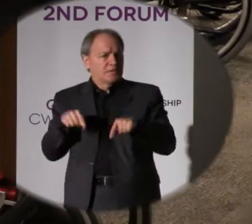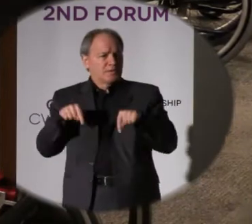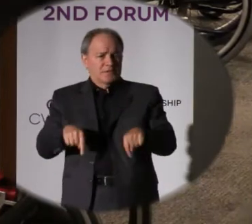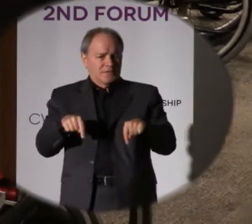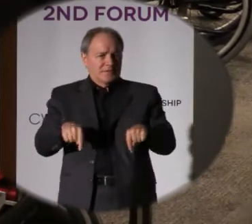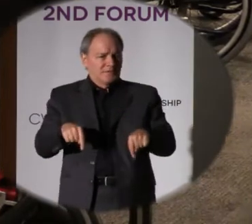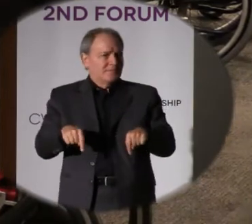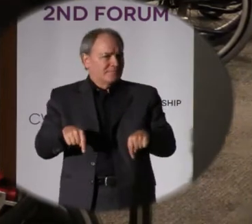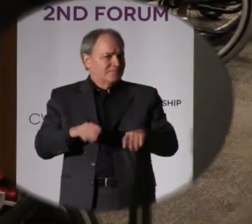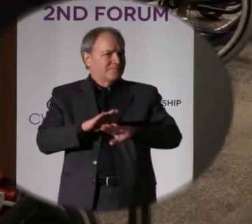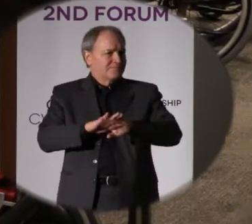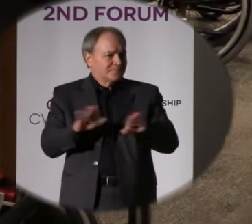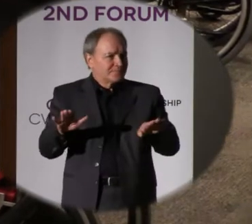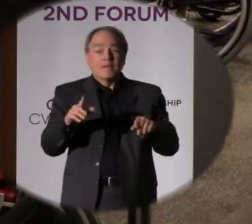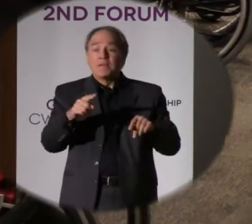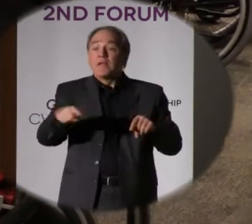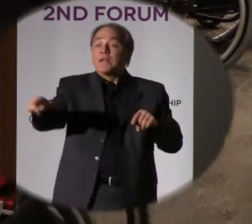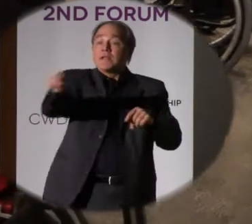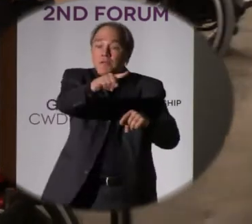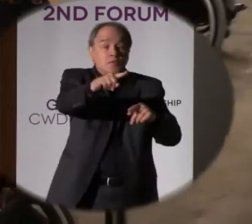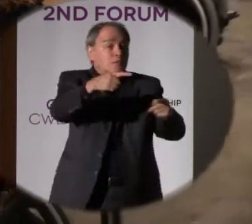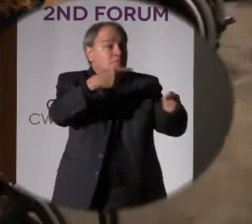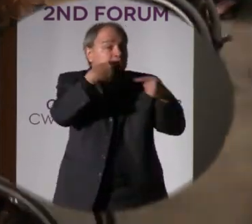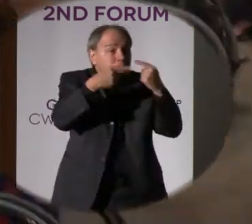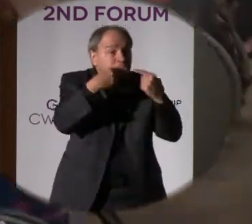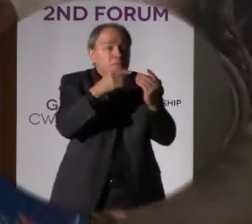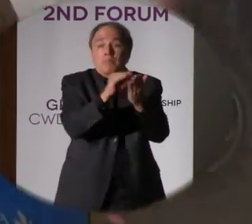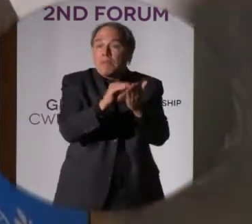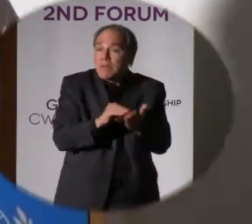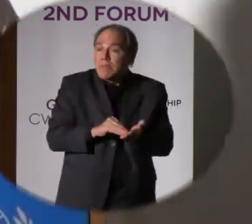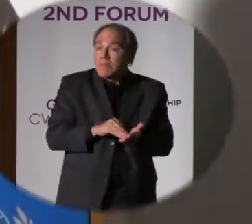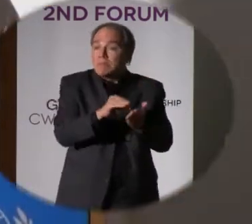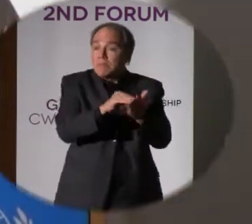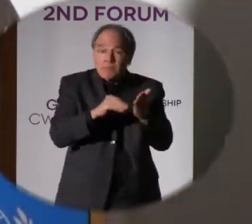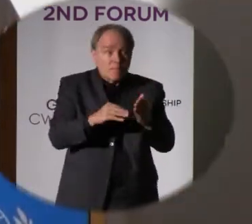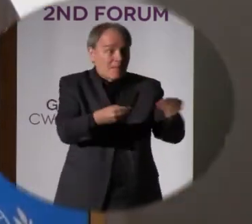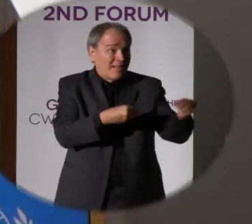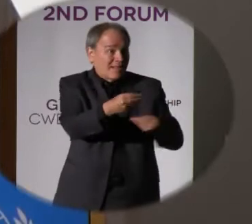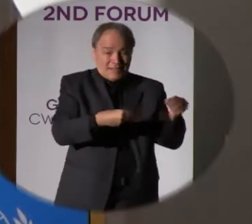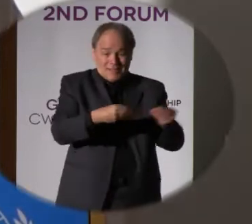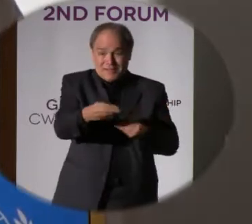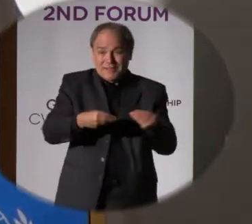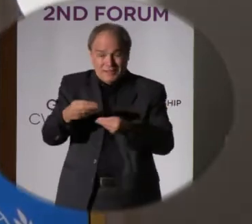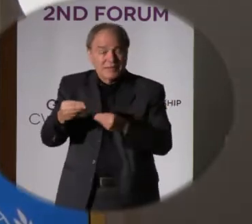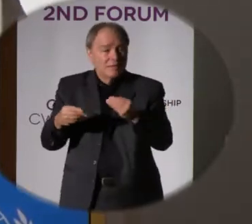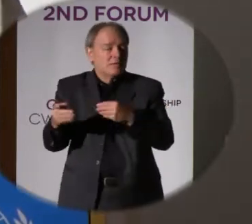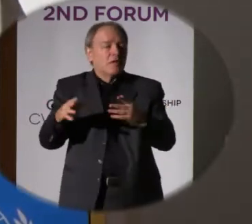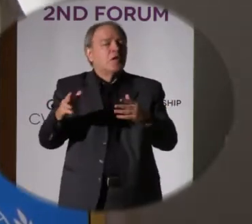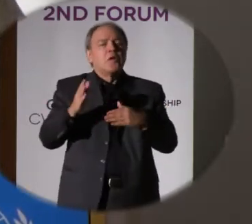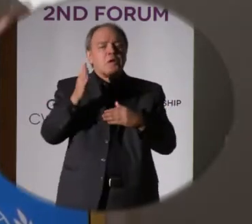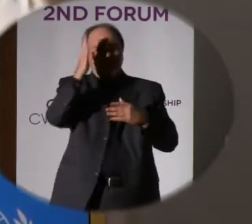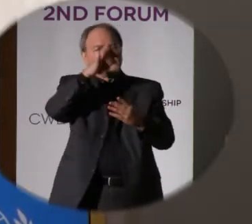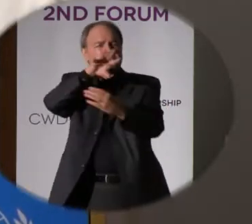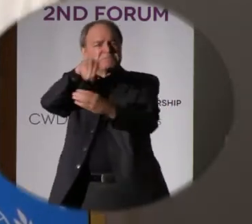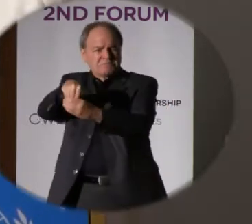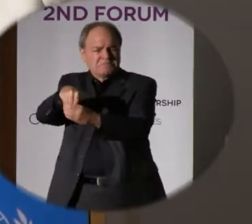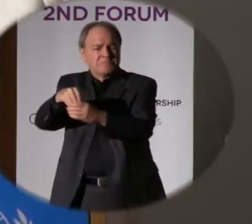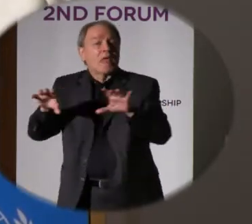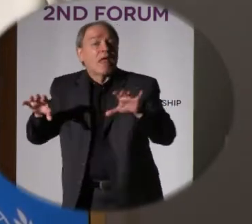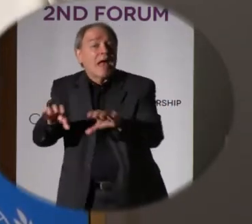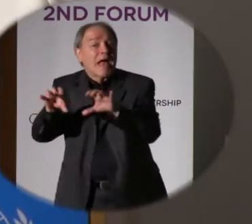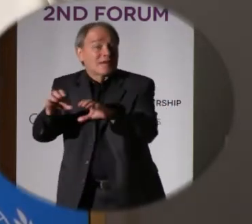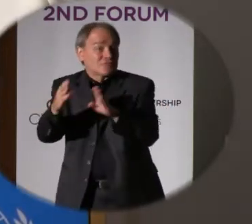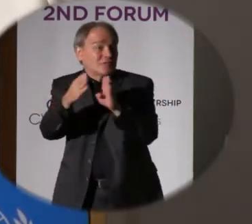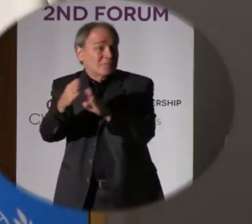establishing an action plan, which will be elaborated after the forum. The second card is the